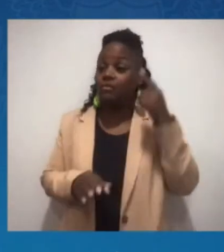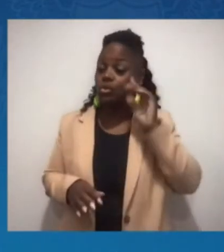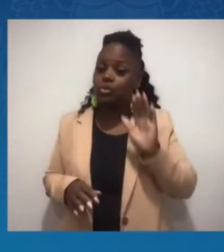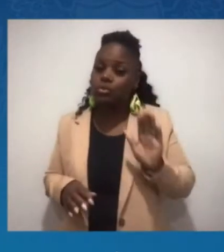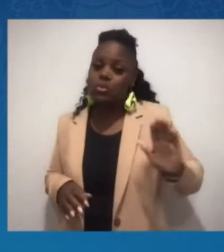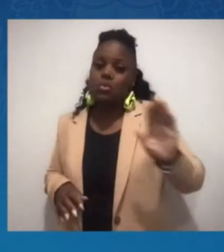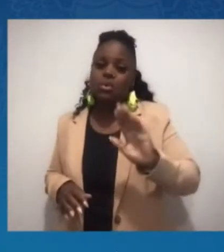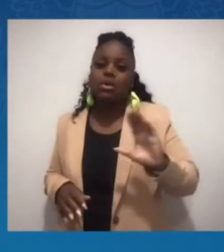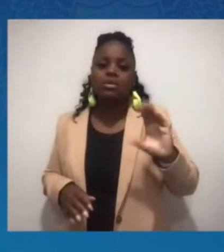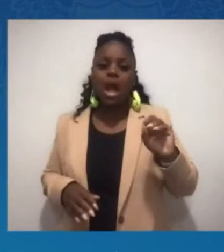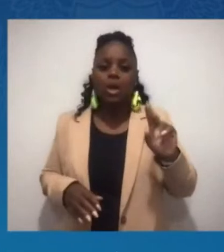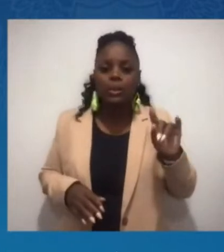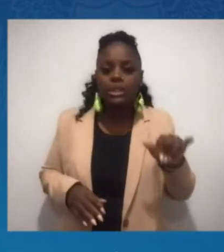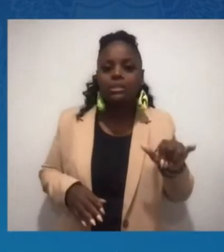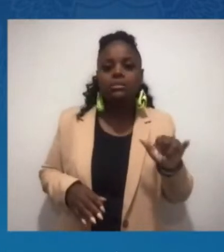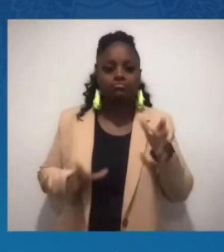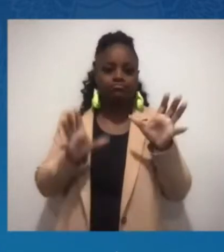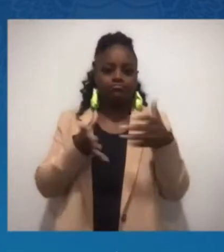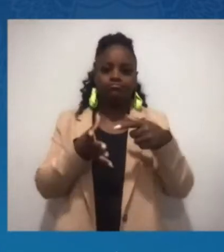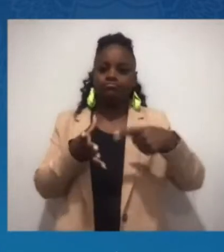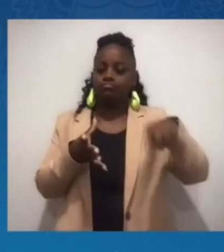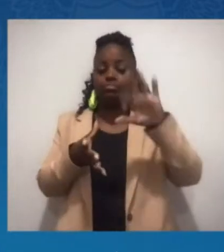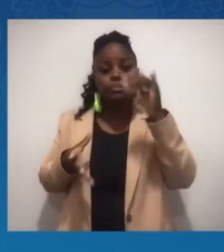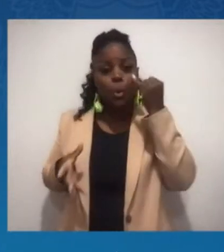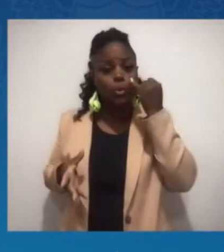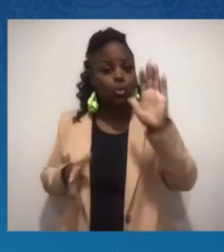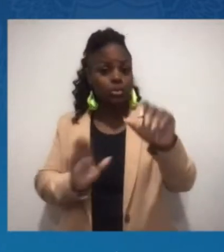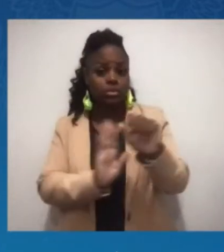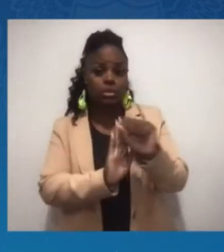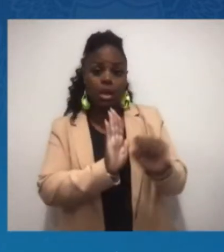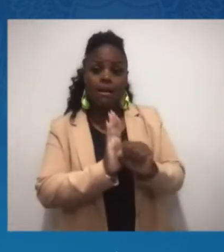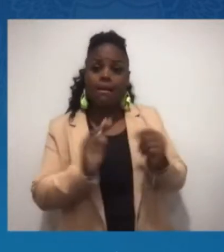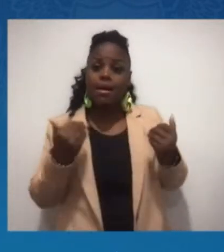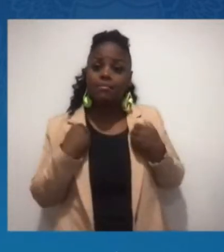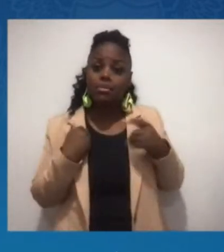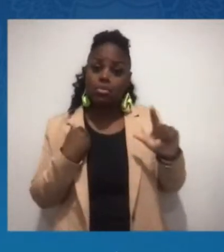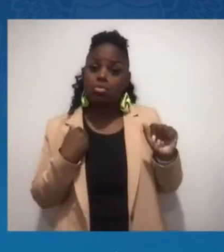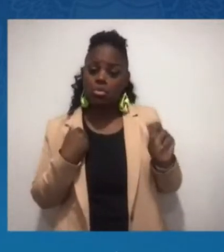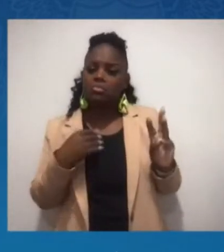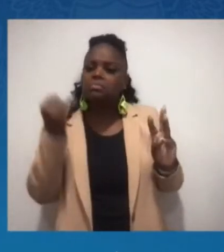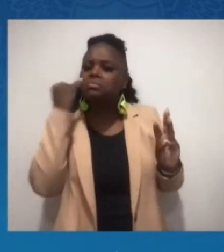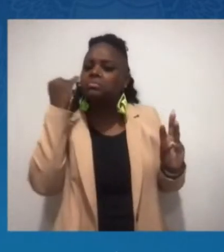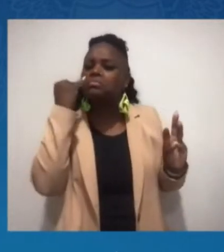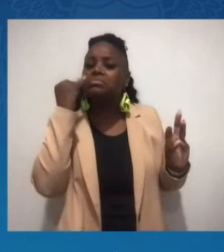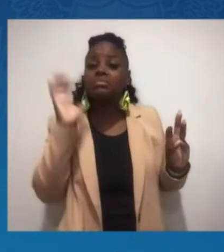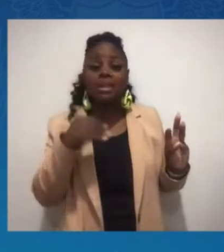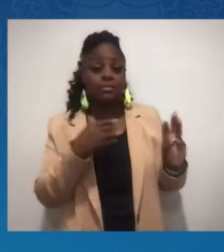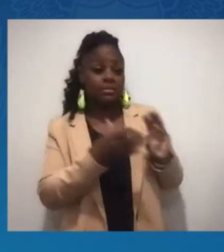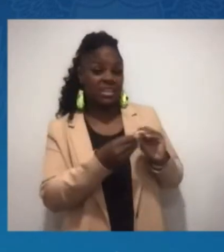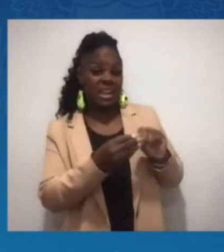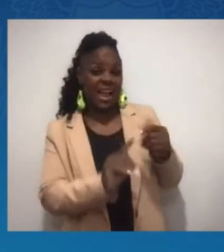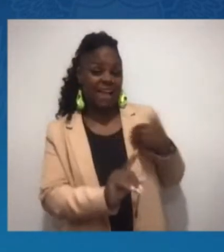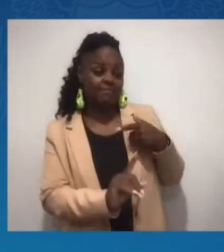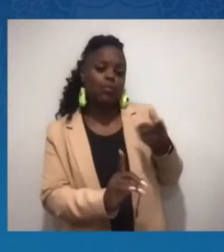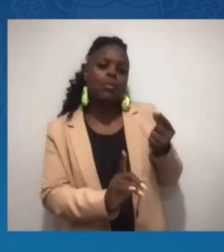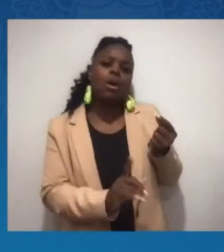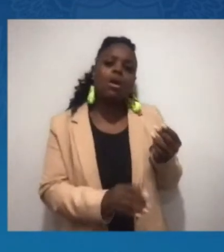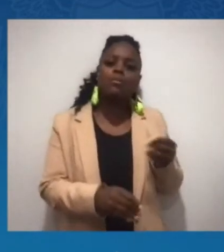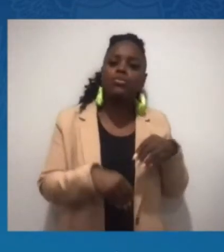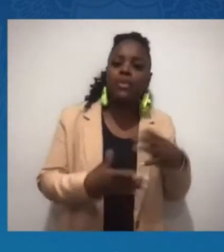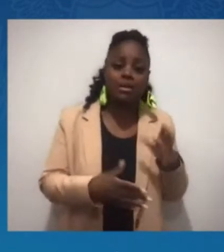place where there's a state law that has criminalized doctors and nurses and healthcare providers. It's going to matter who your